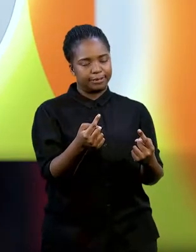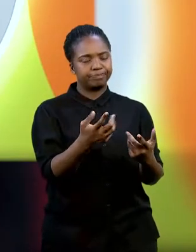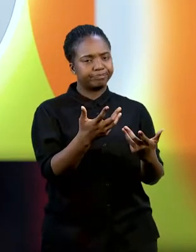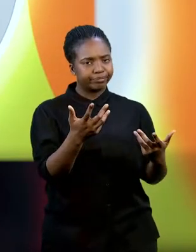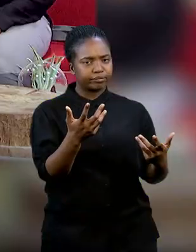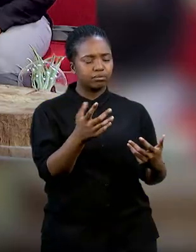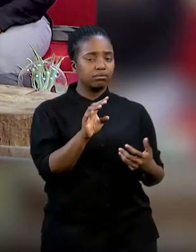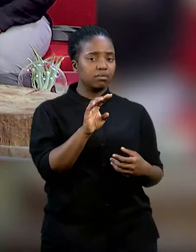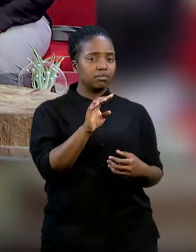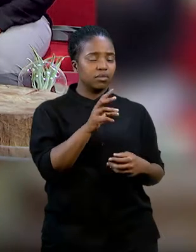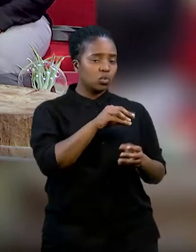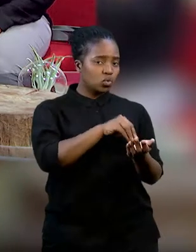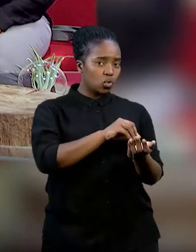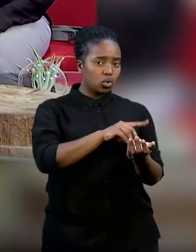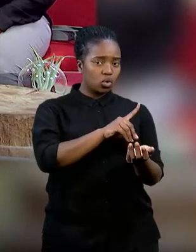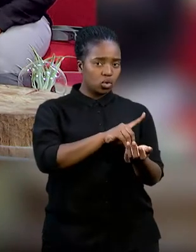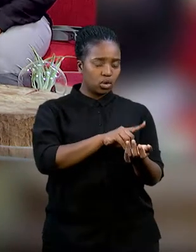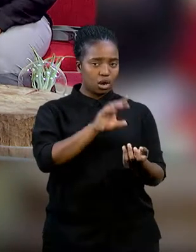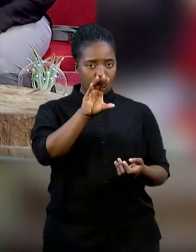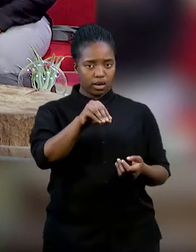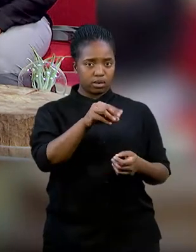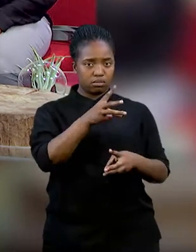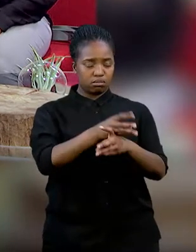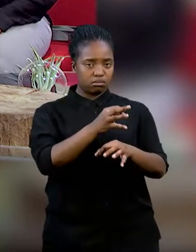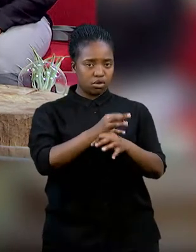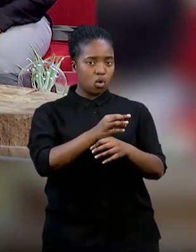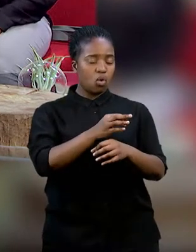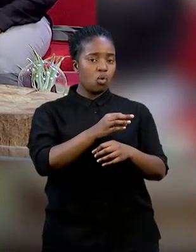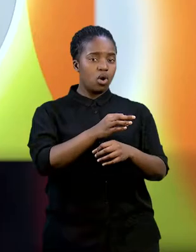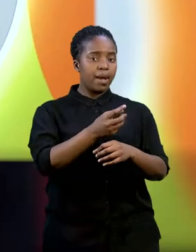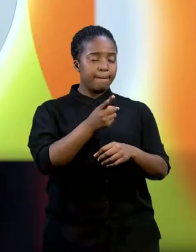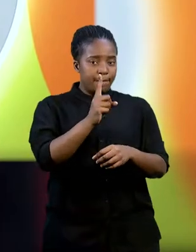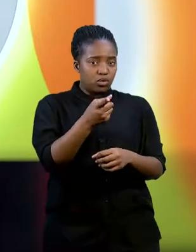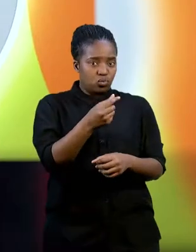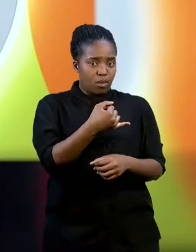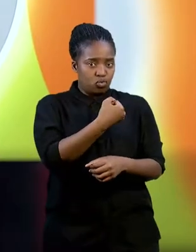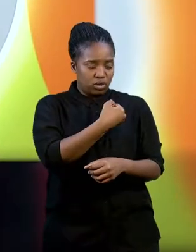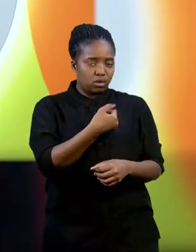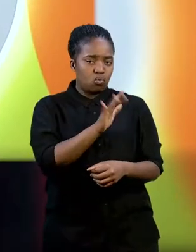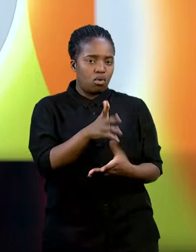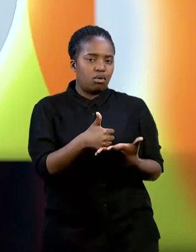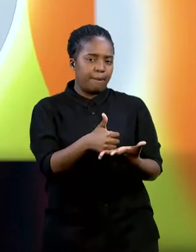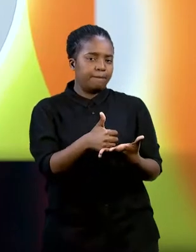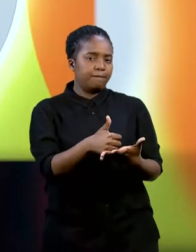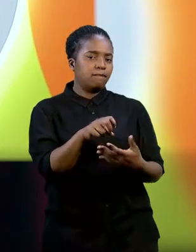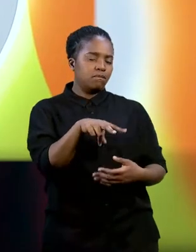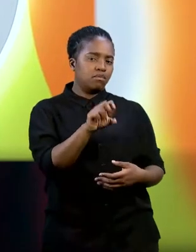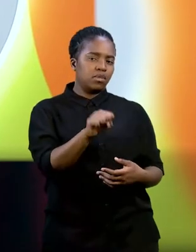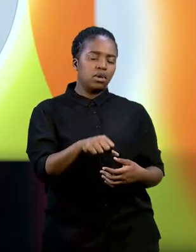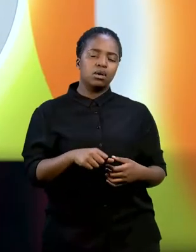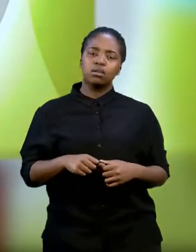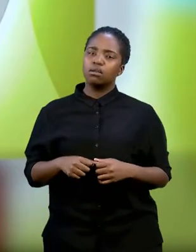batswadi ba ka gore operation ke yone e tlo thusang gore ke kgone gore ke fitlhelele mo ke batlang go fitlhelela